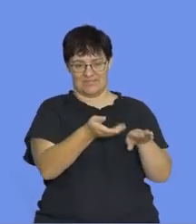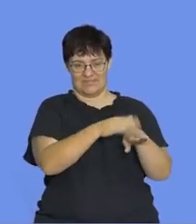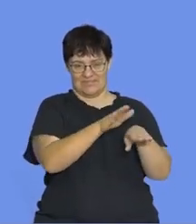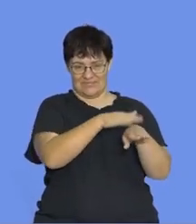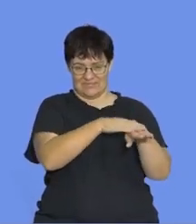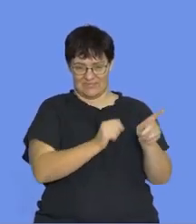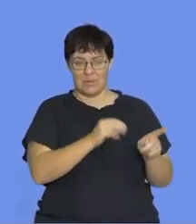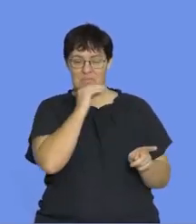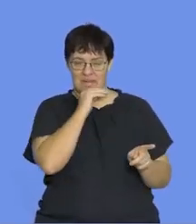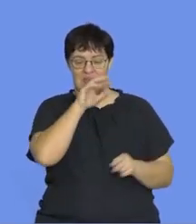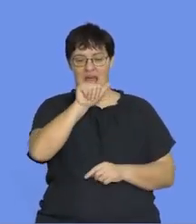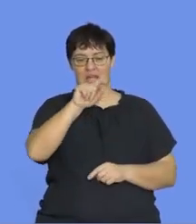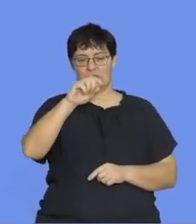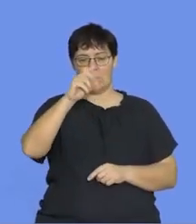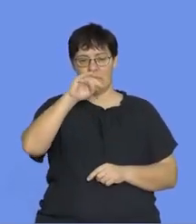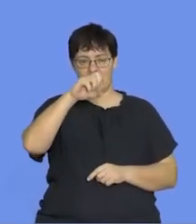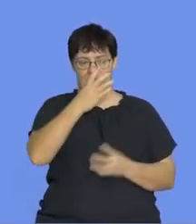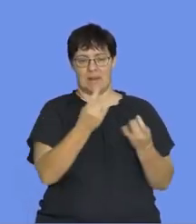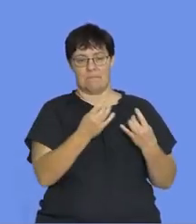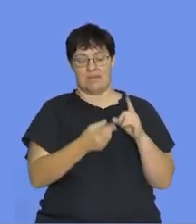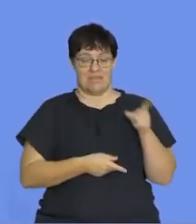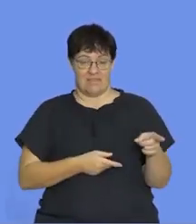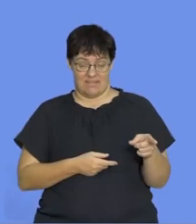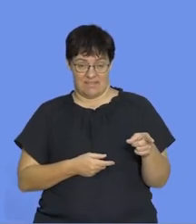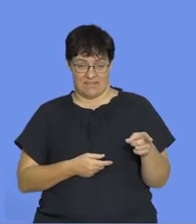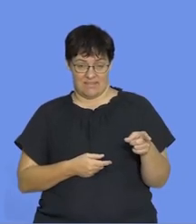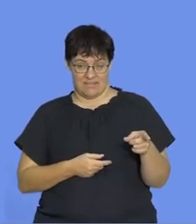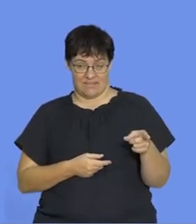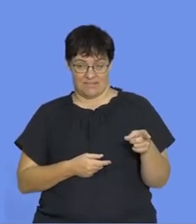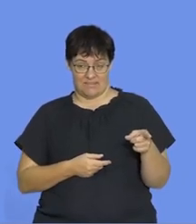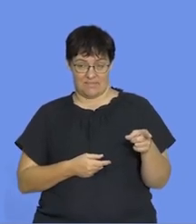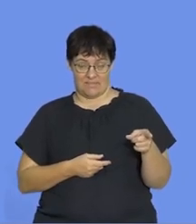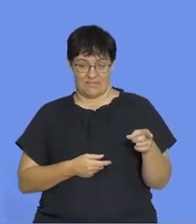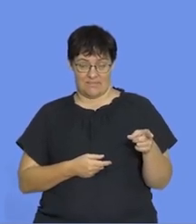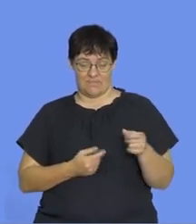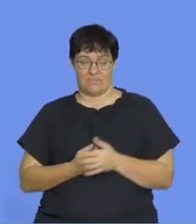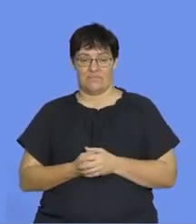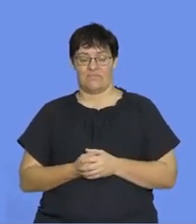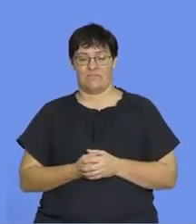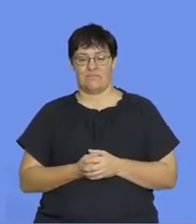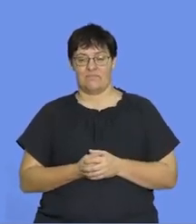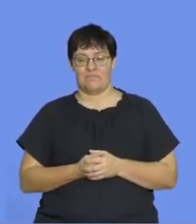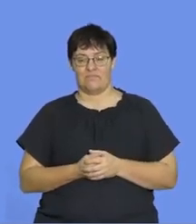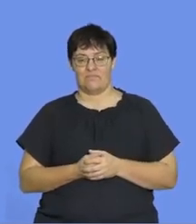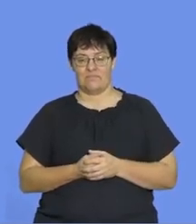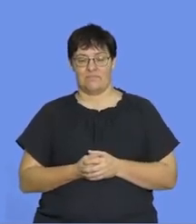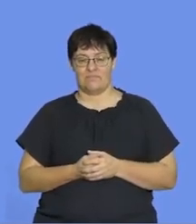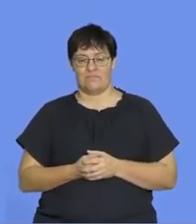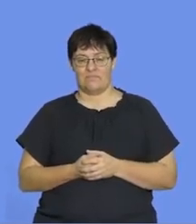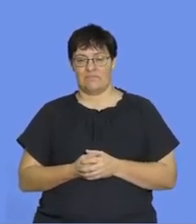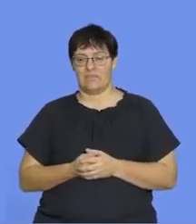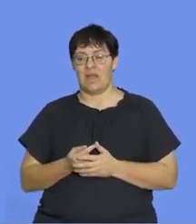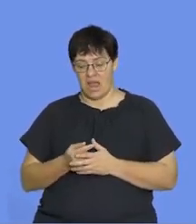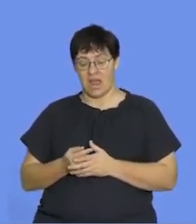atomic number, okay? So this is our atomic number, okay? Now, and also 6